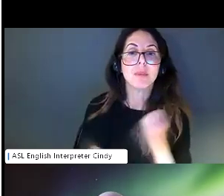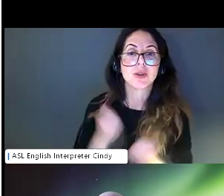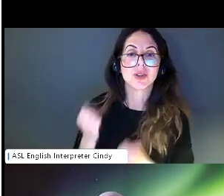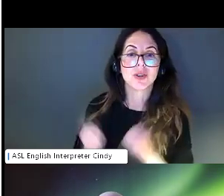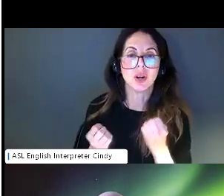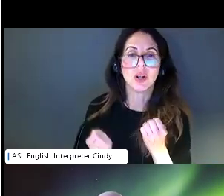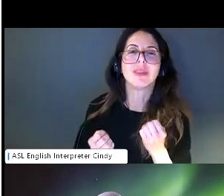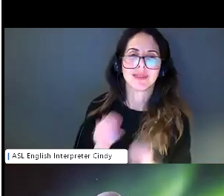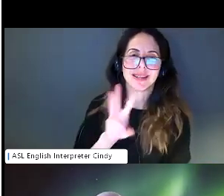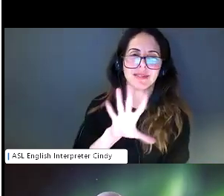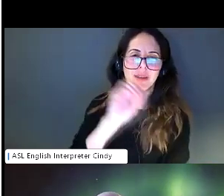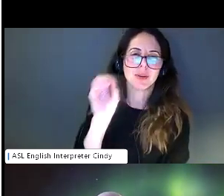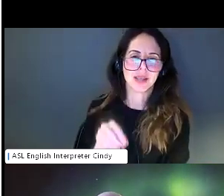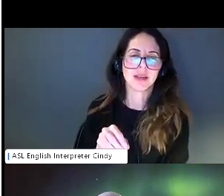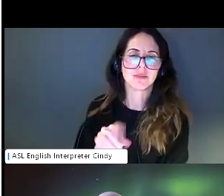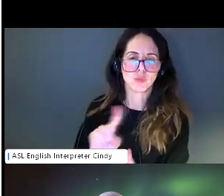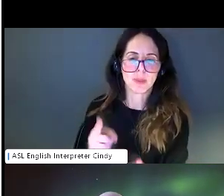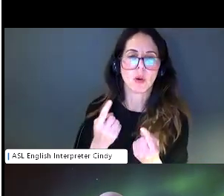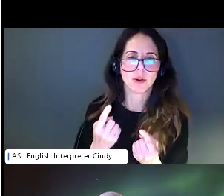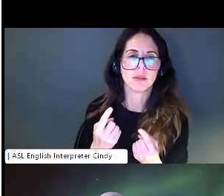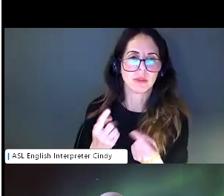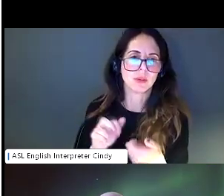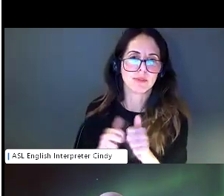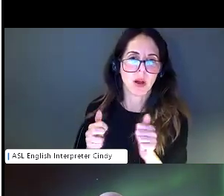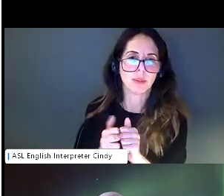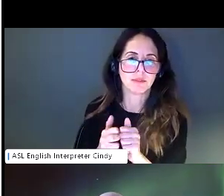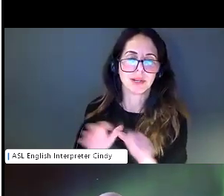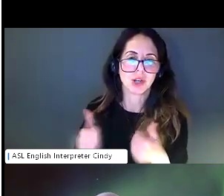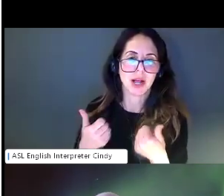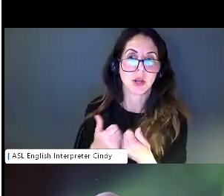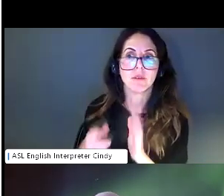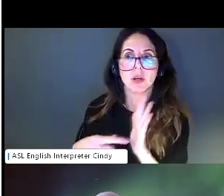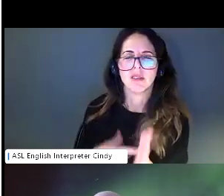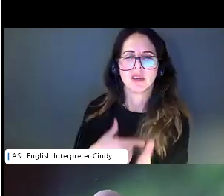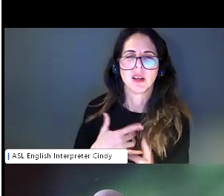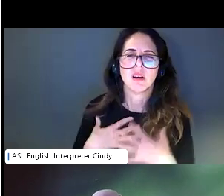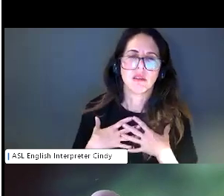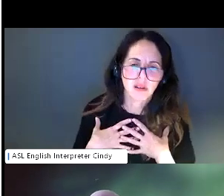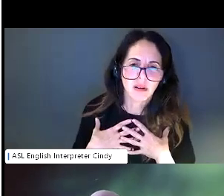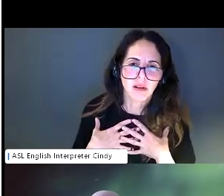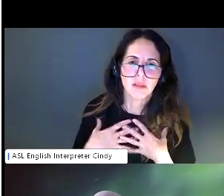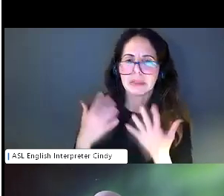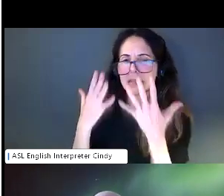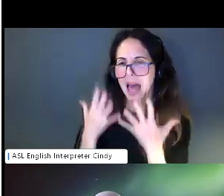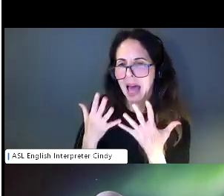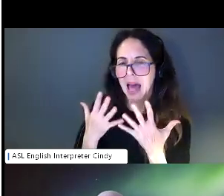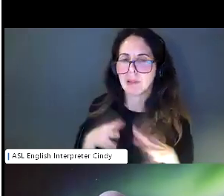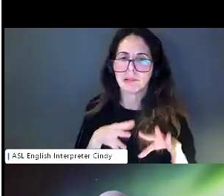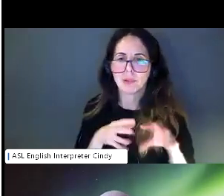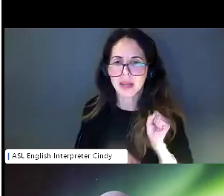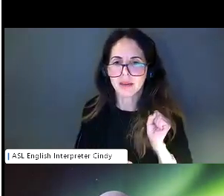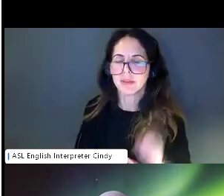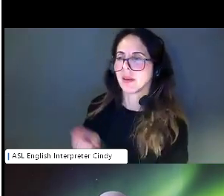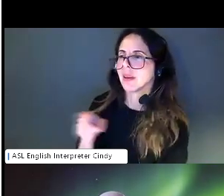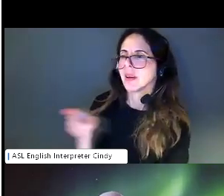65% of participants, including things like feelings of despair, sadness, regret, or shame, which are common barriers to